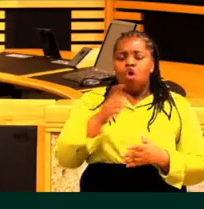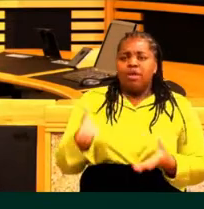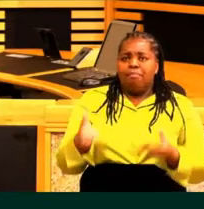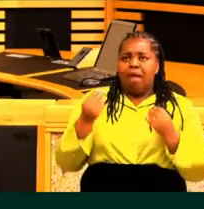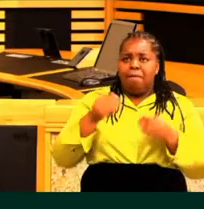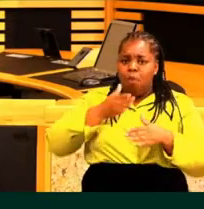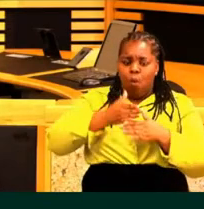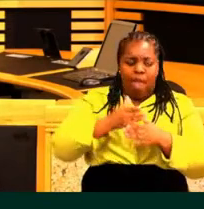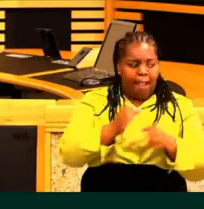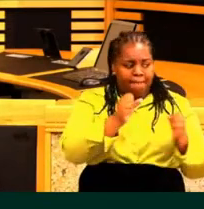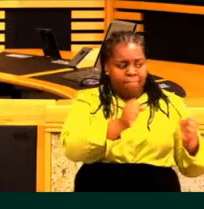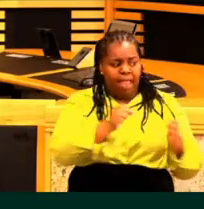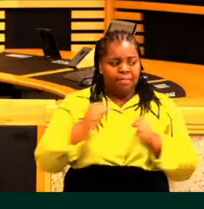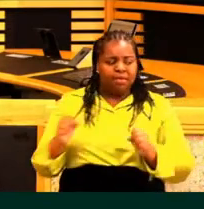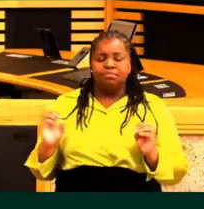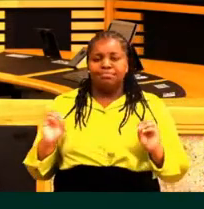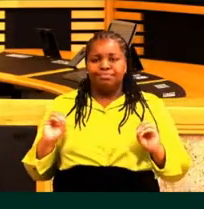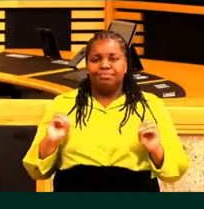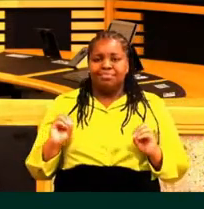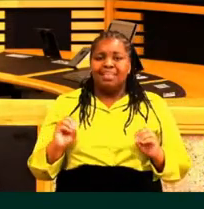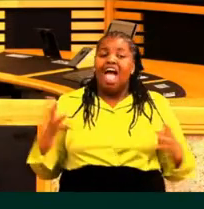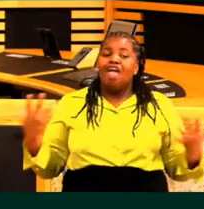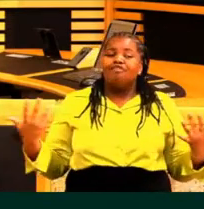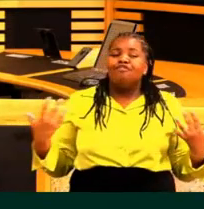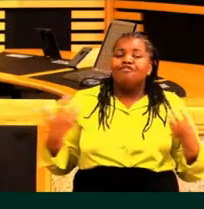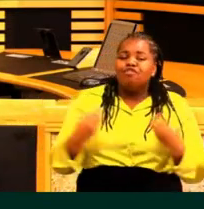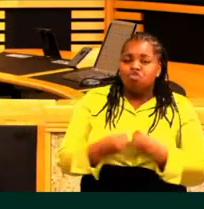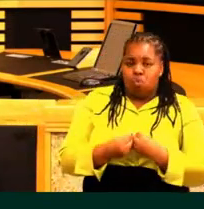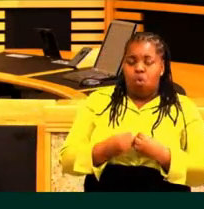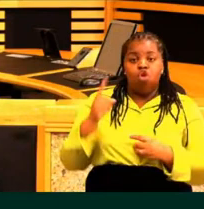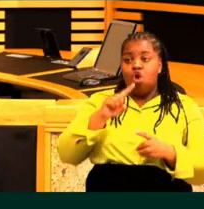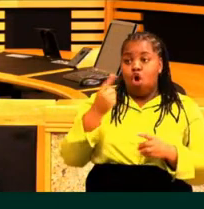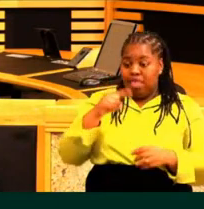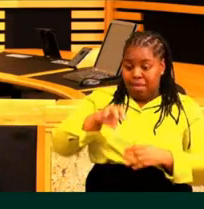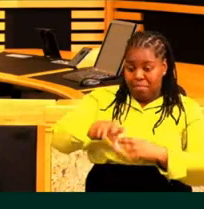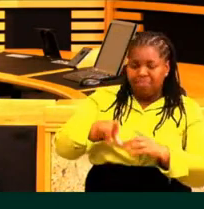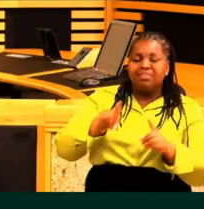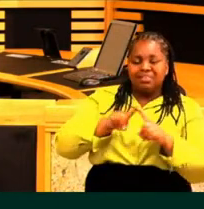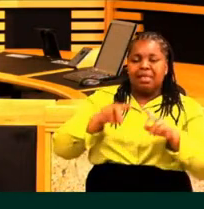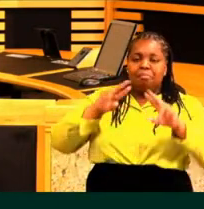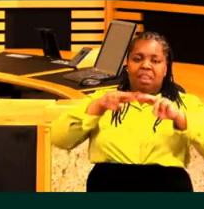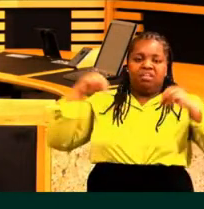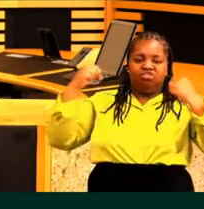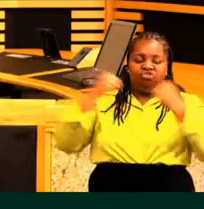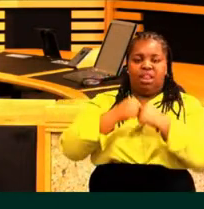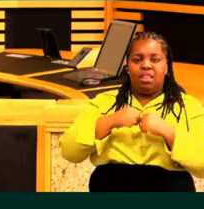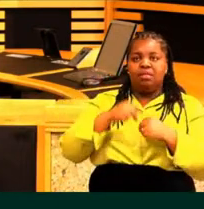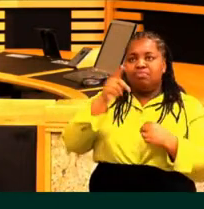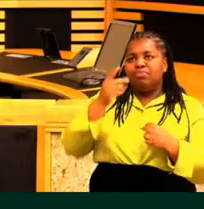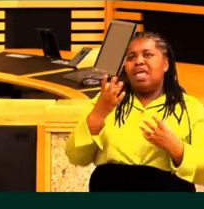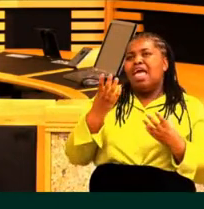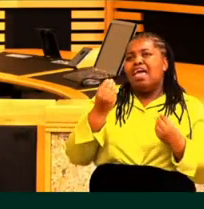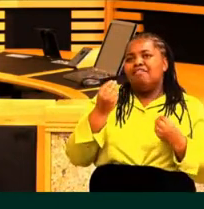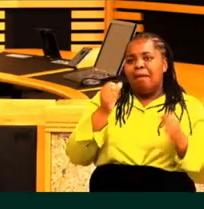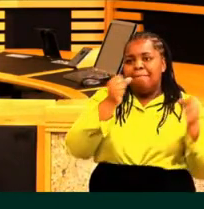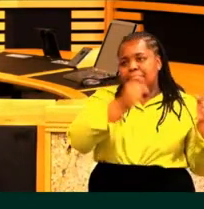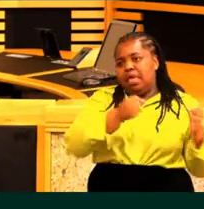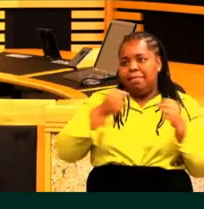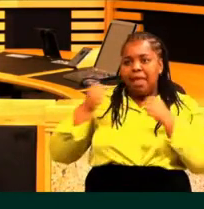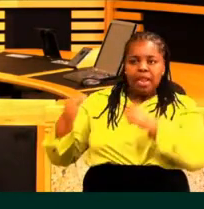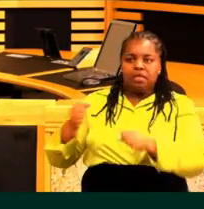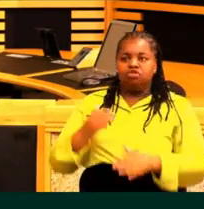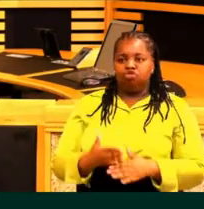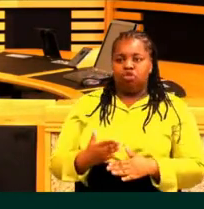security with very few not only in the province but National as well who are permanently employed